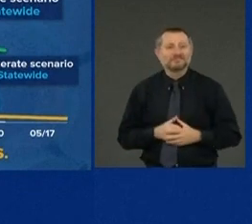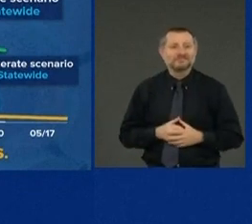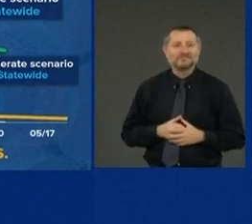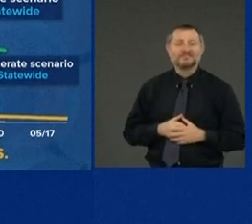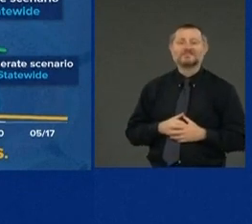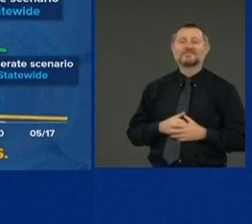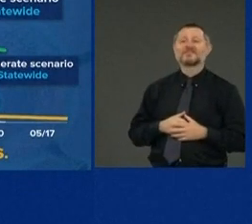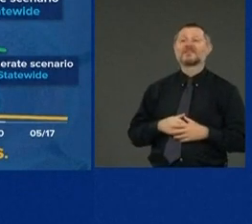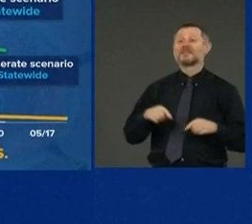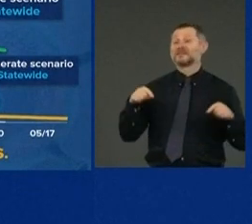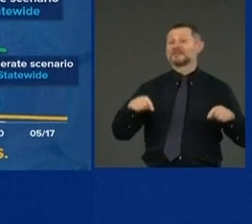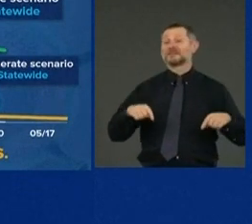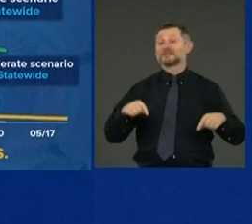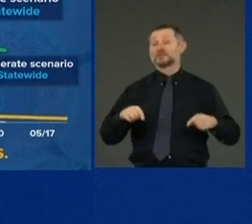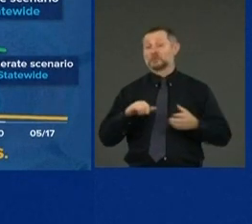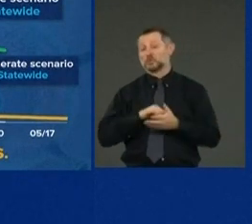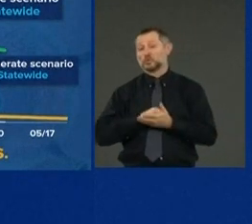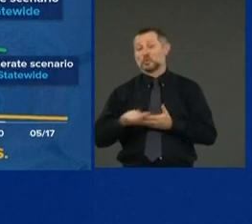This is New York.